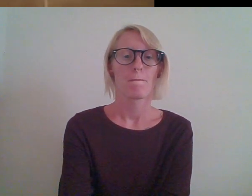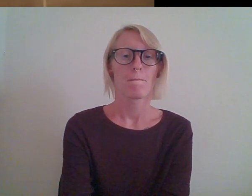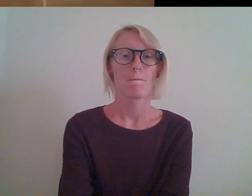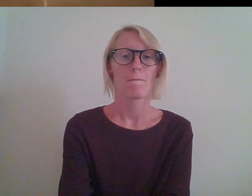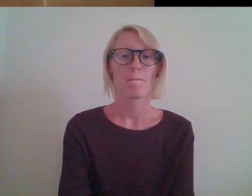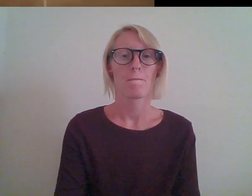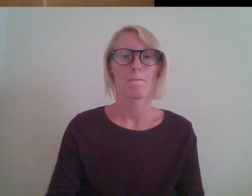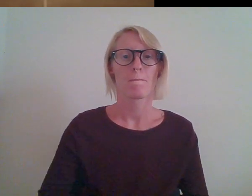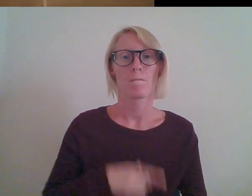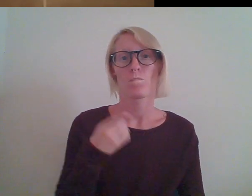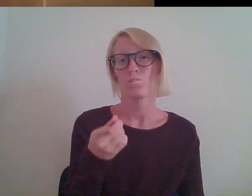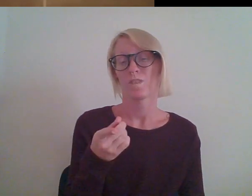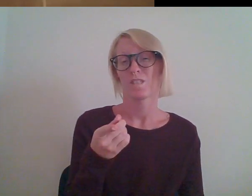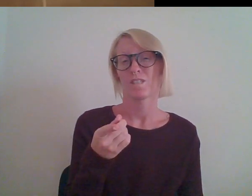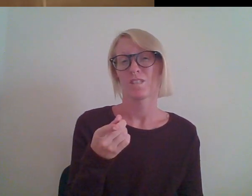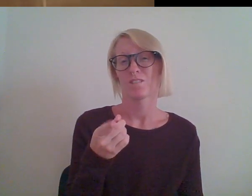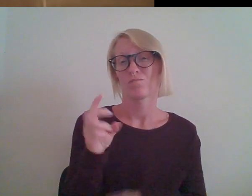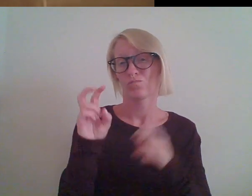sayings